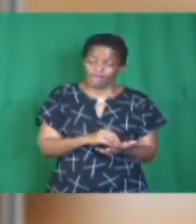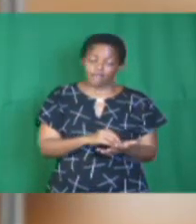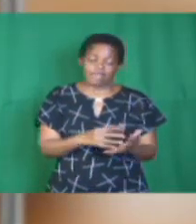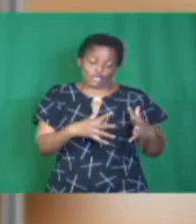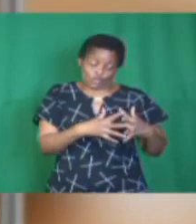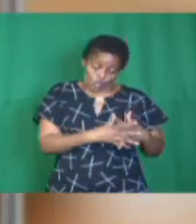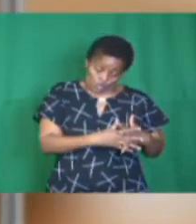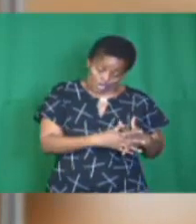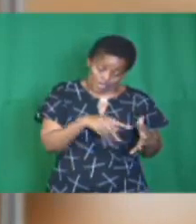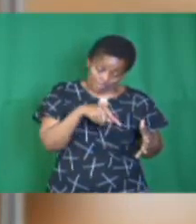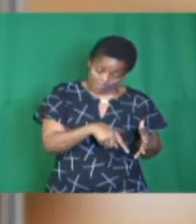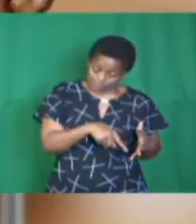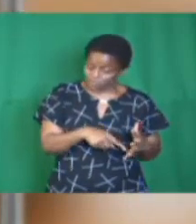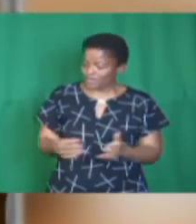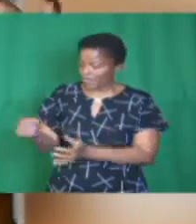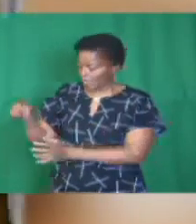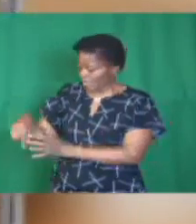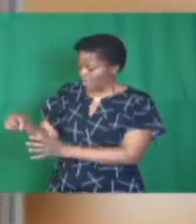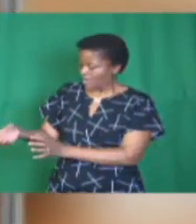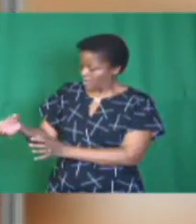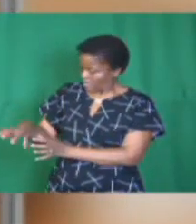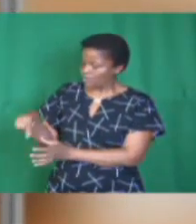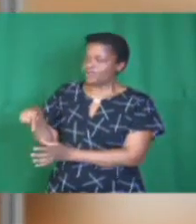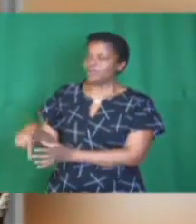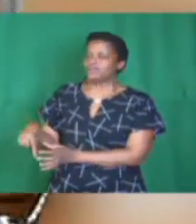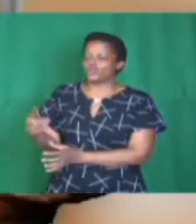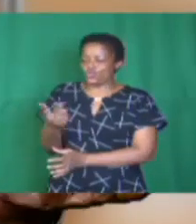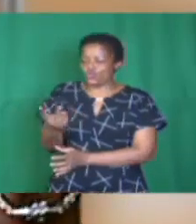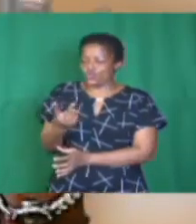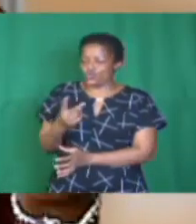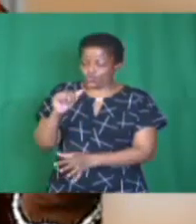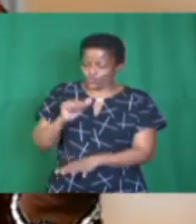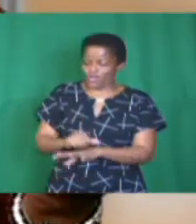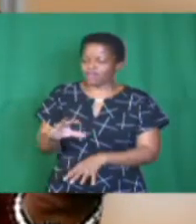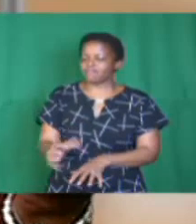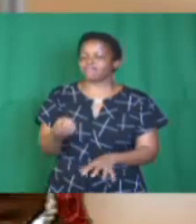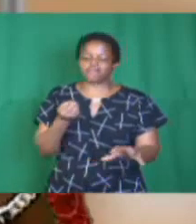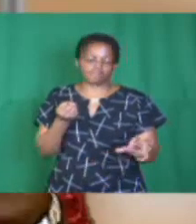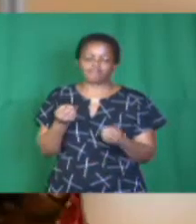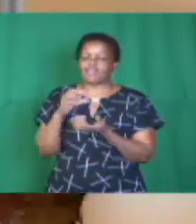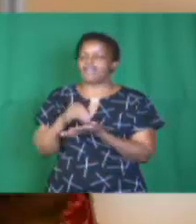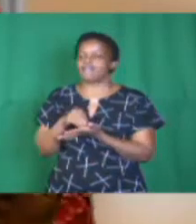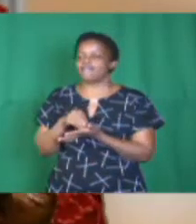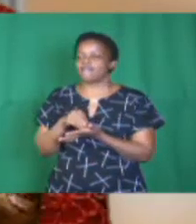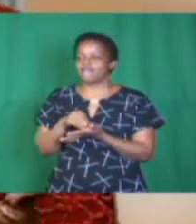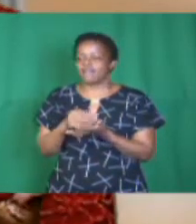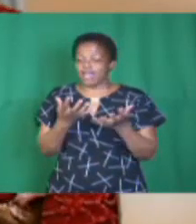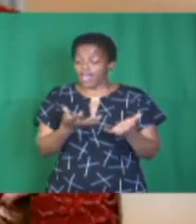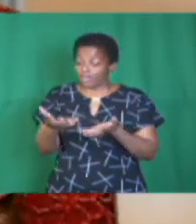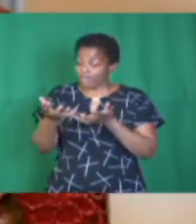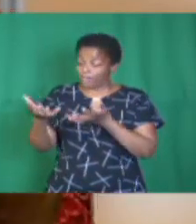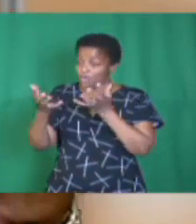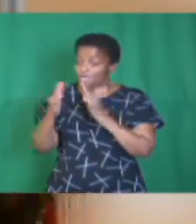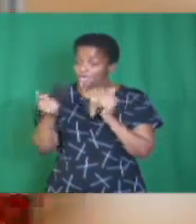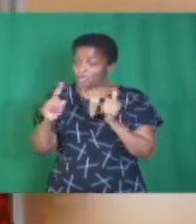the solvent, whereas in evaporation, the liquid will only evaporate and leaving the